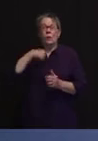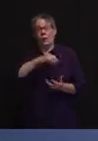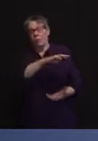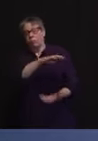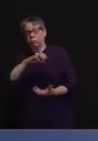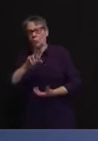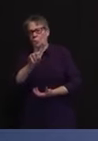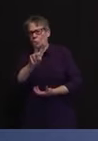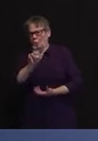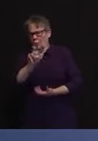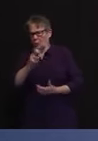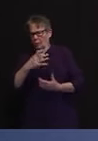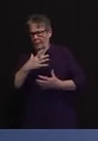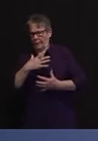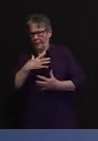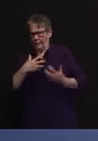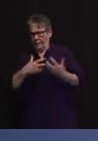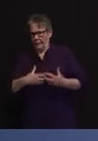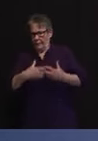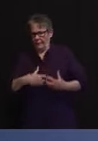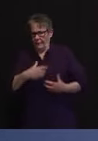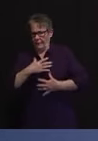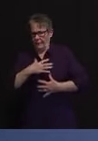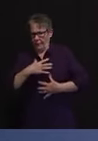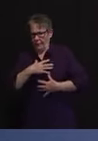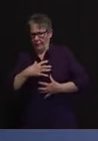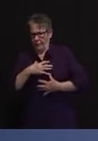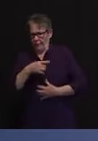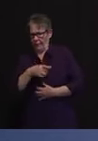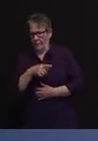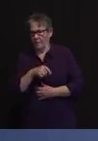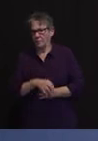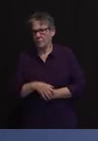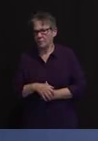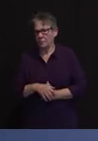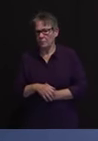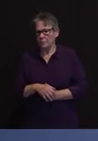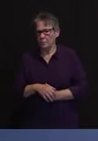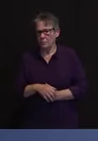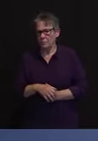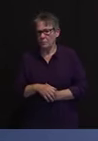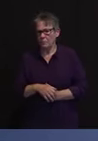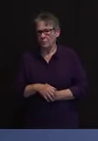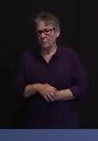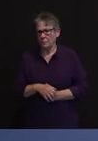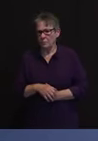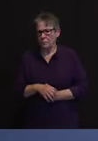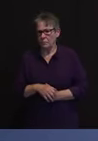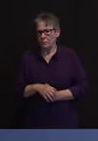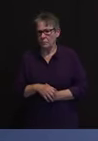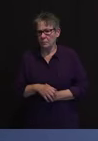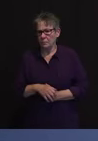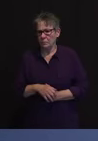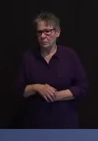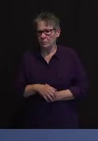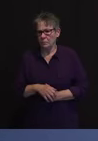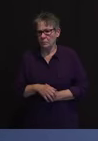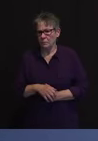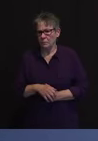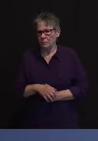evening, 7 hospitals went on divert because they were full, primarily critical care